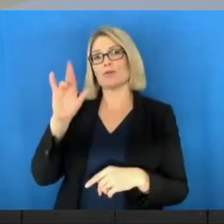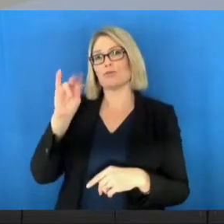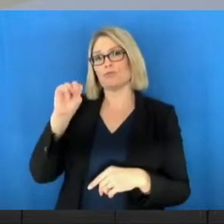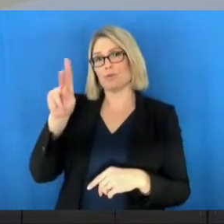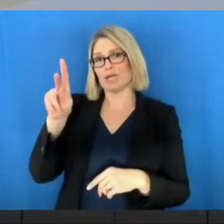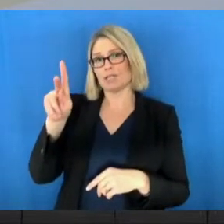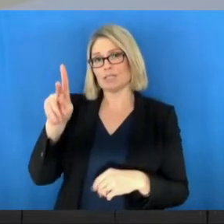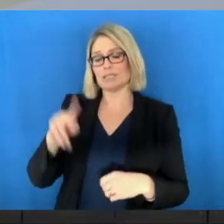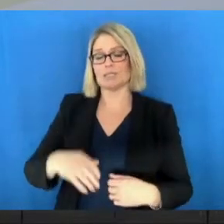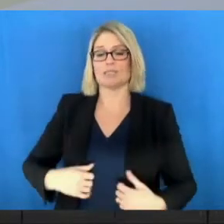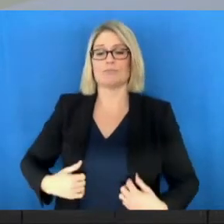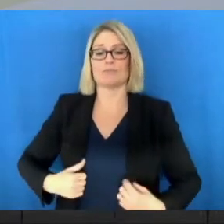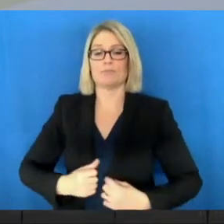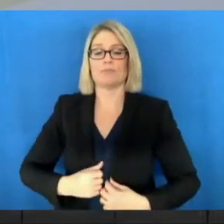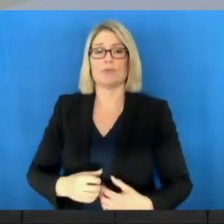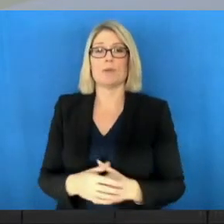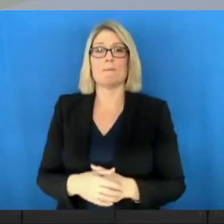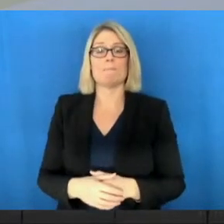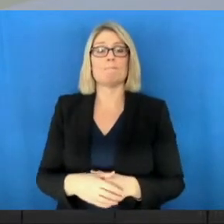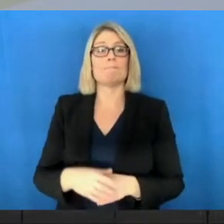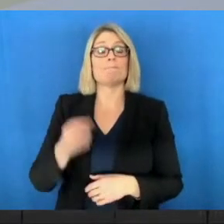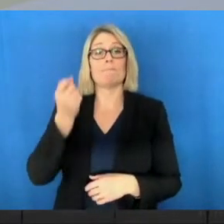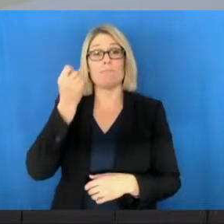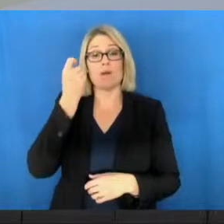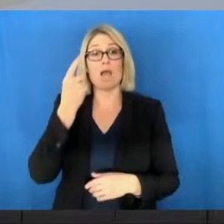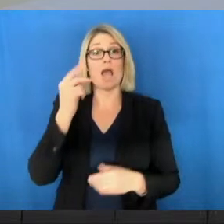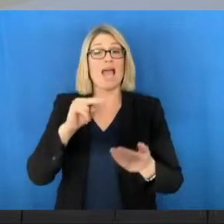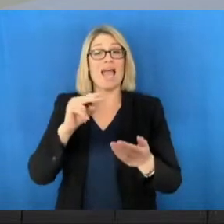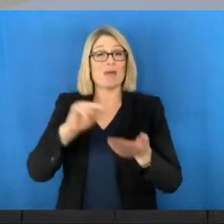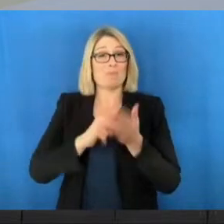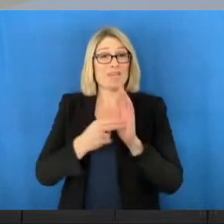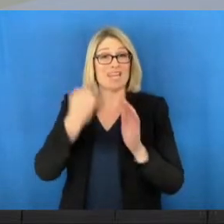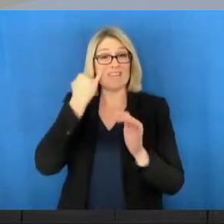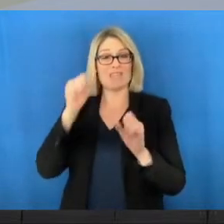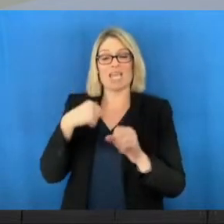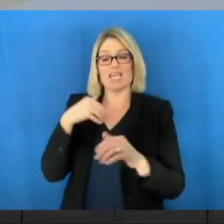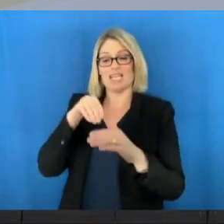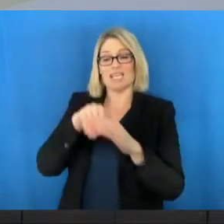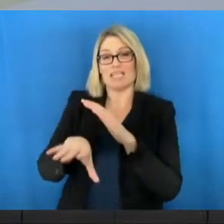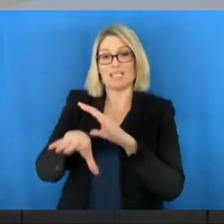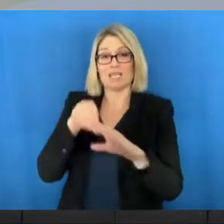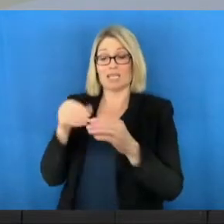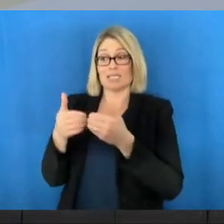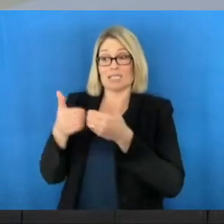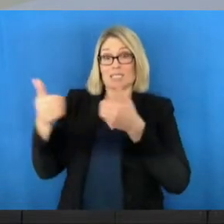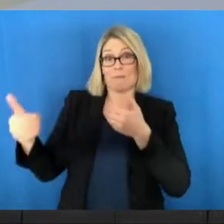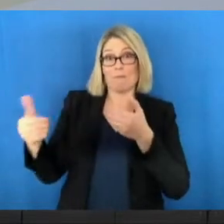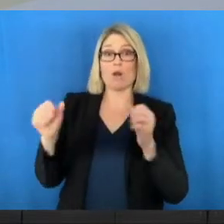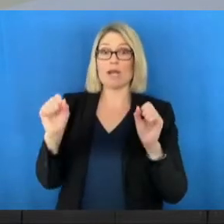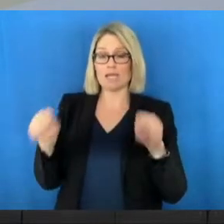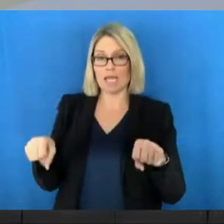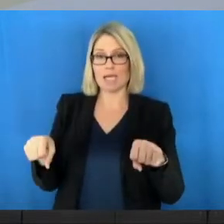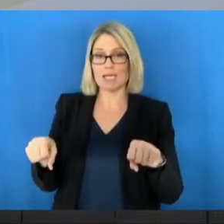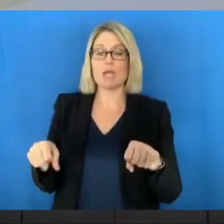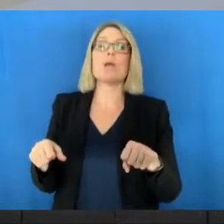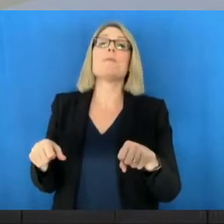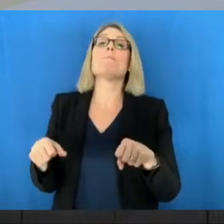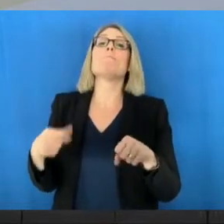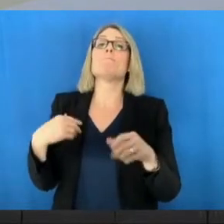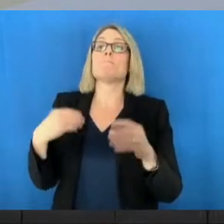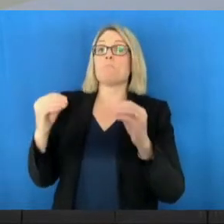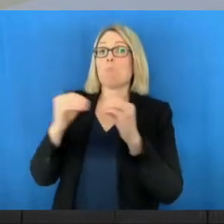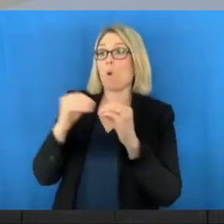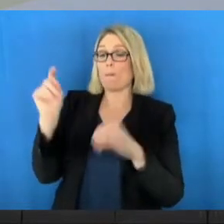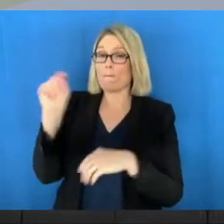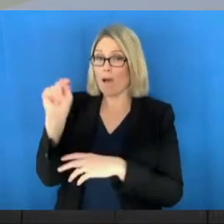but if there's a space that will allow for separate entrances, exits, and enough sets of